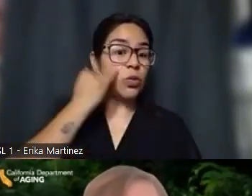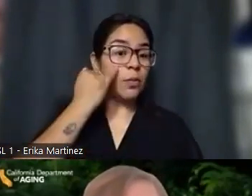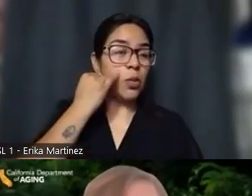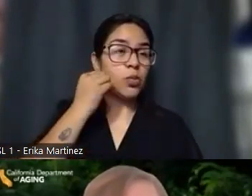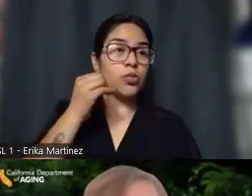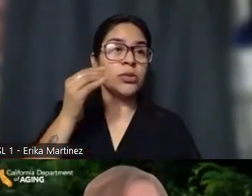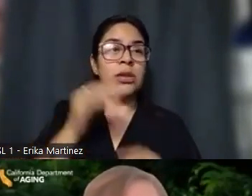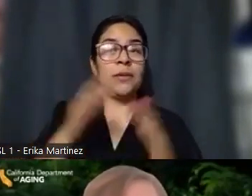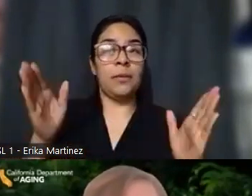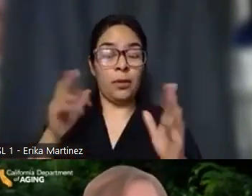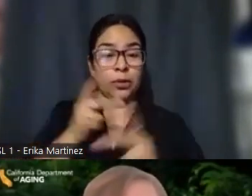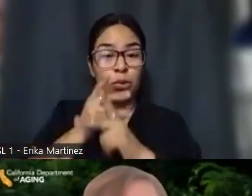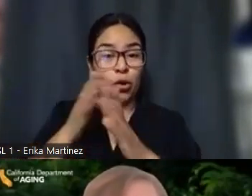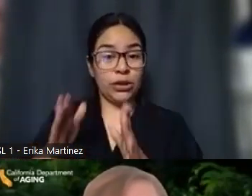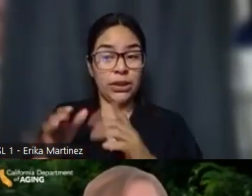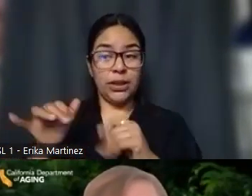guardian,